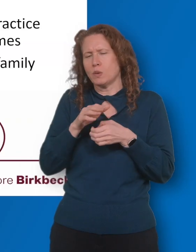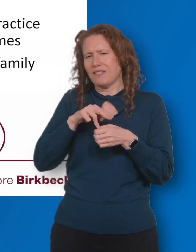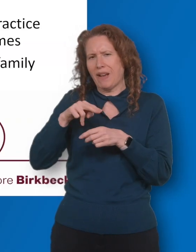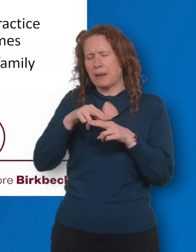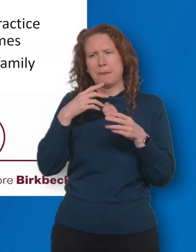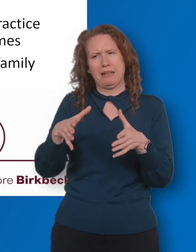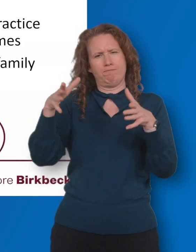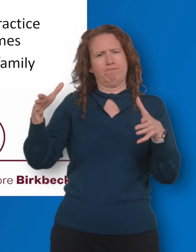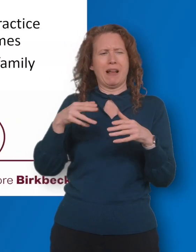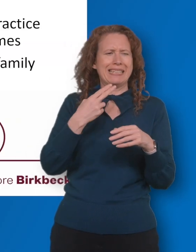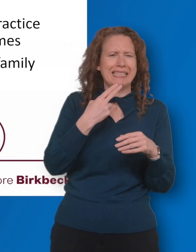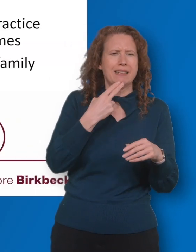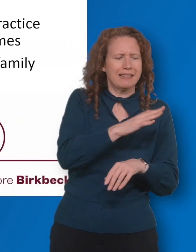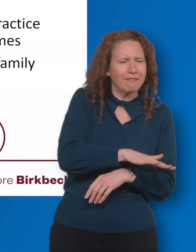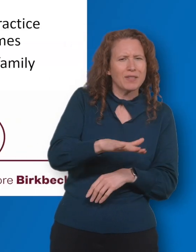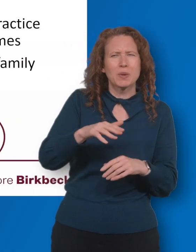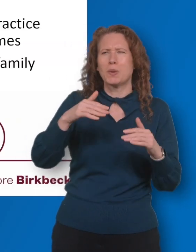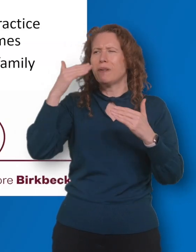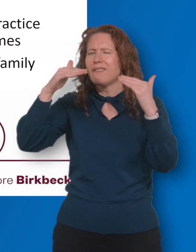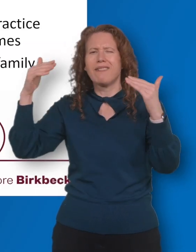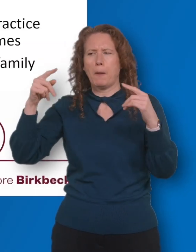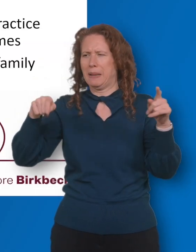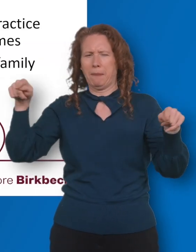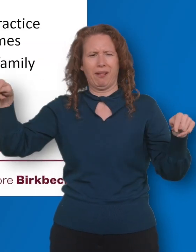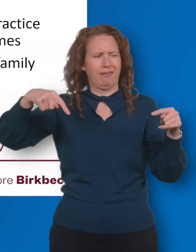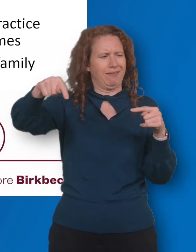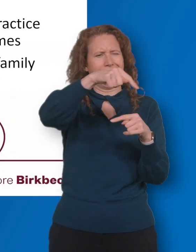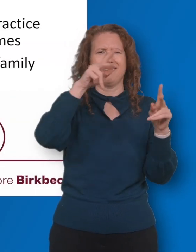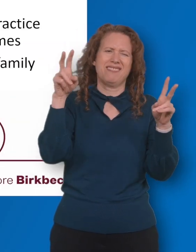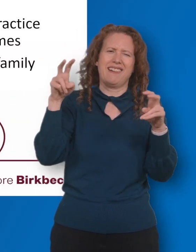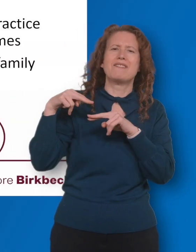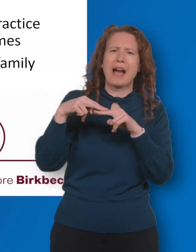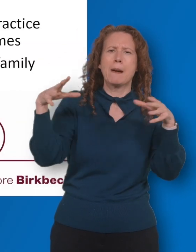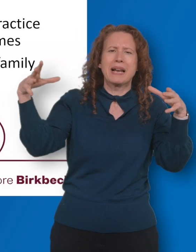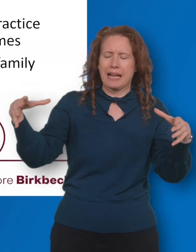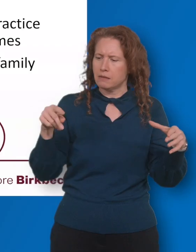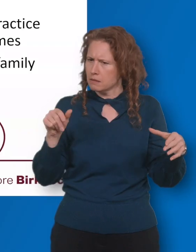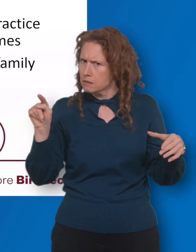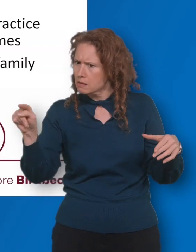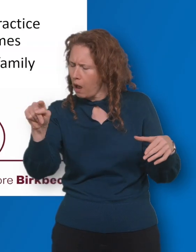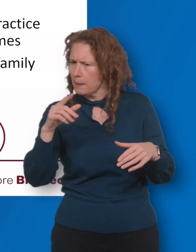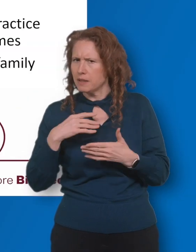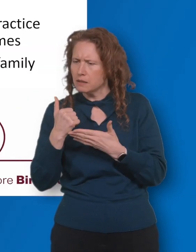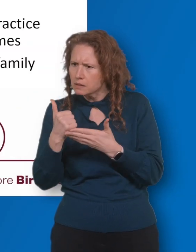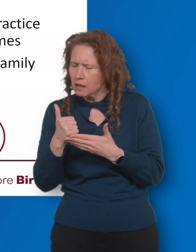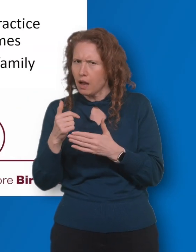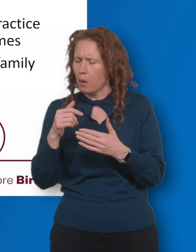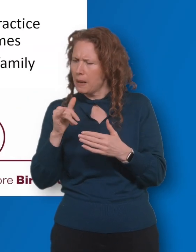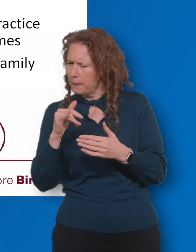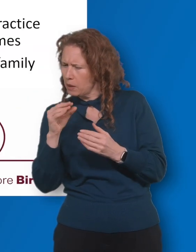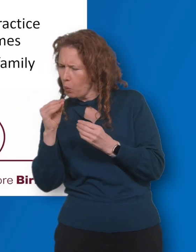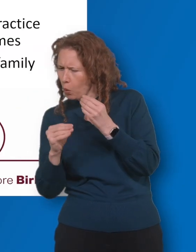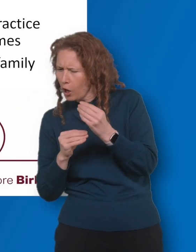nieces, nephews, various hangers on to me, that's all family, where it would take you a long time to work out they're a little bit